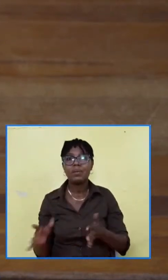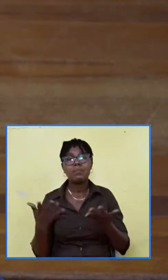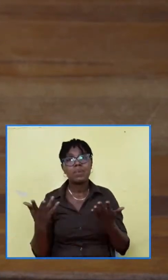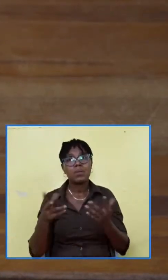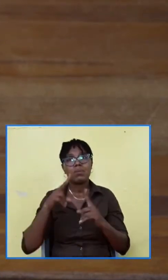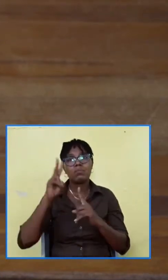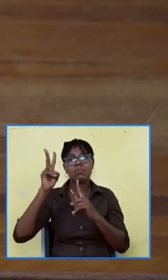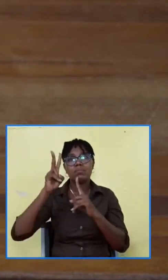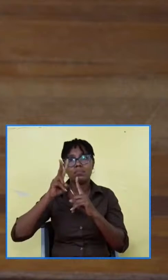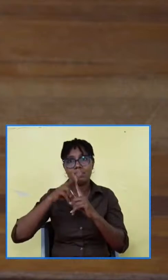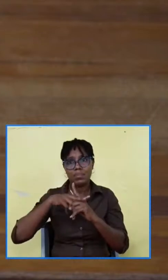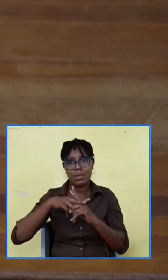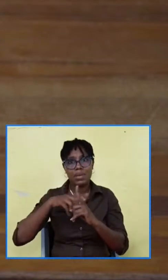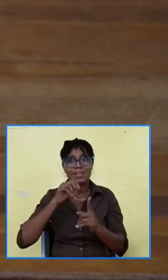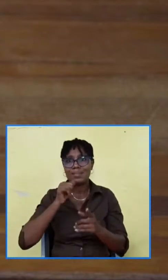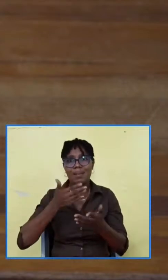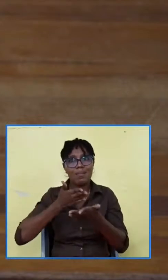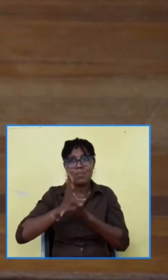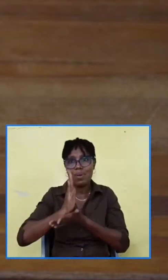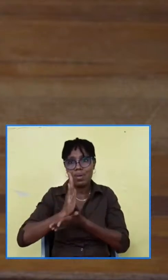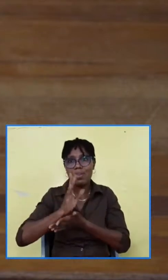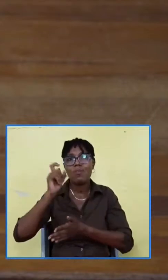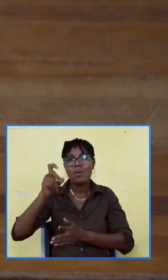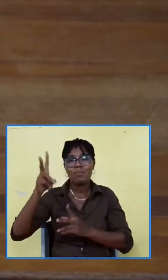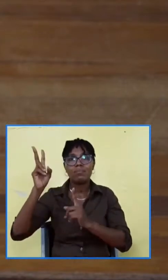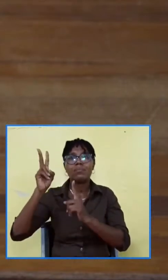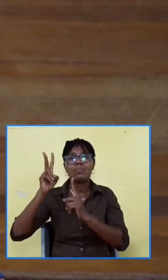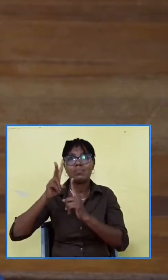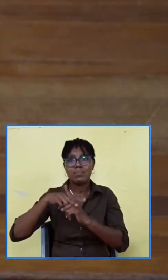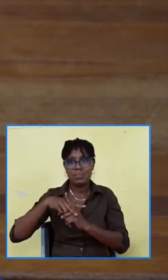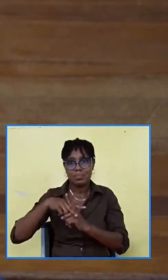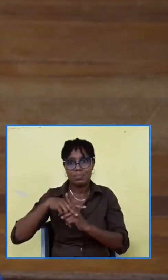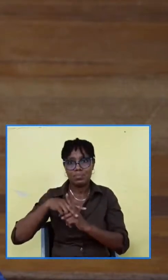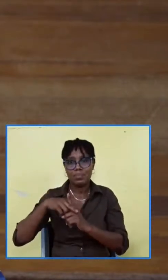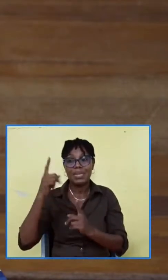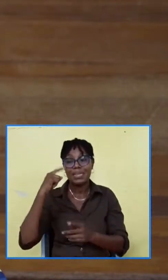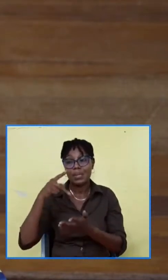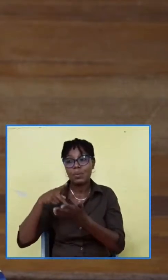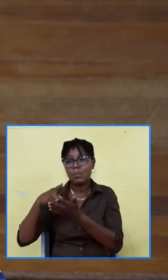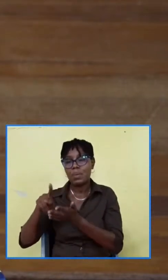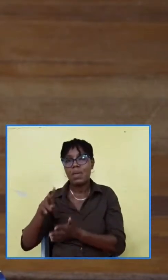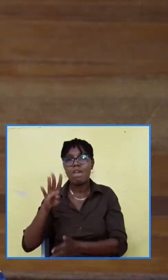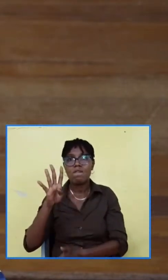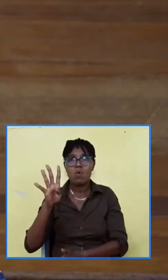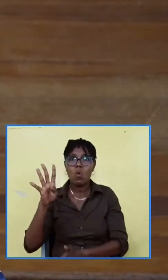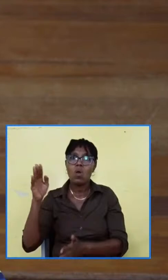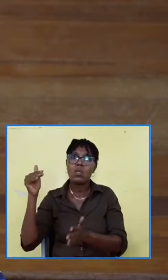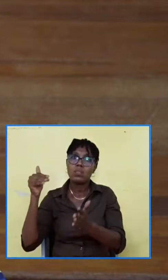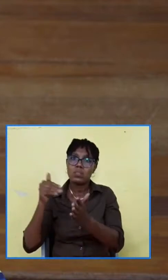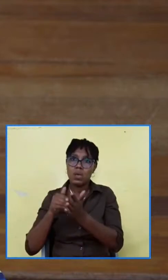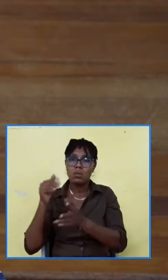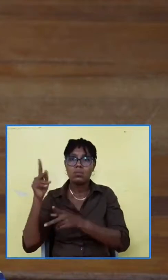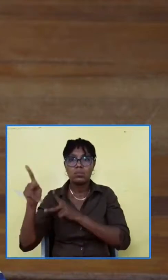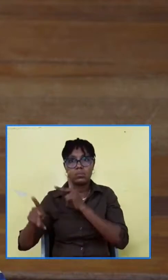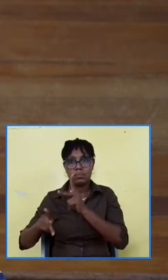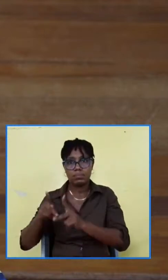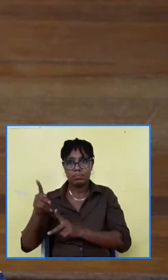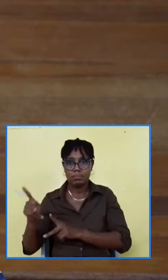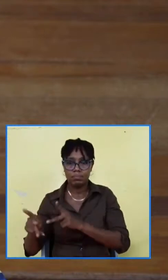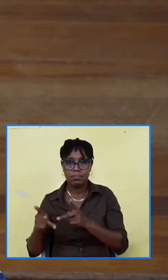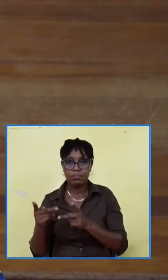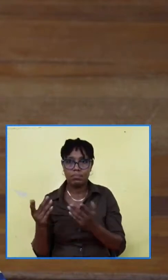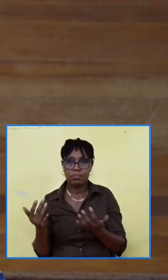apply. I think that we pay only about 4,000 people who still get it. I